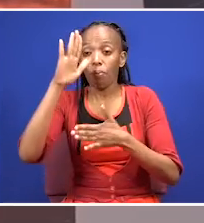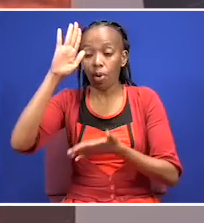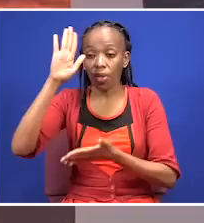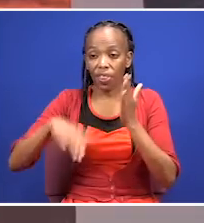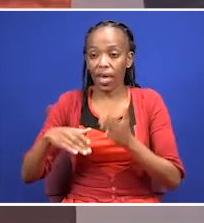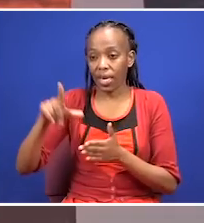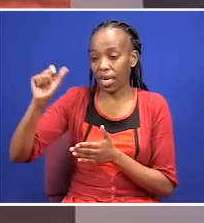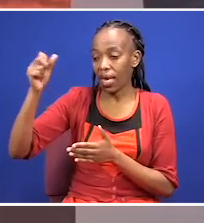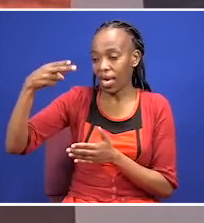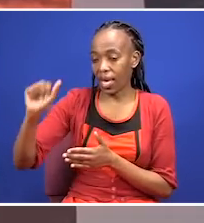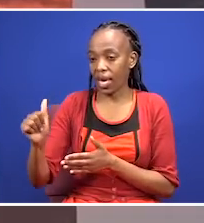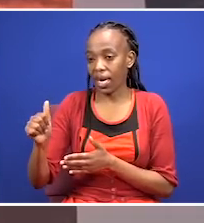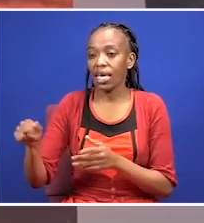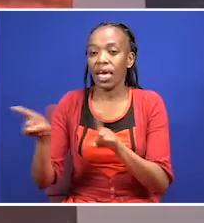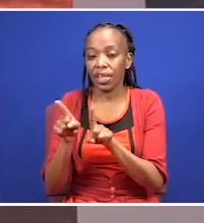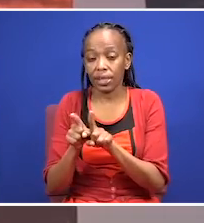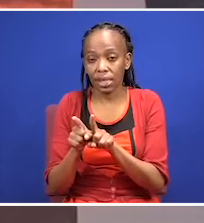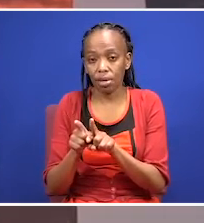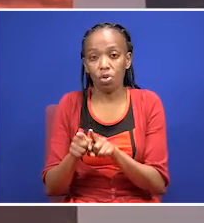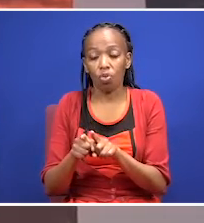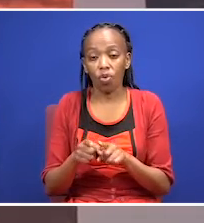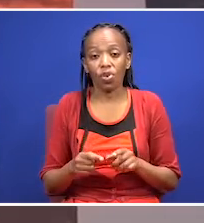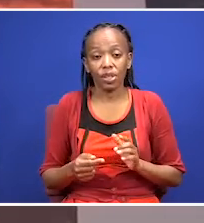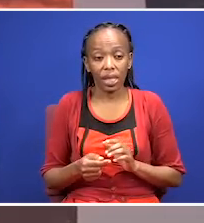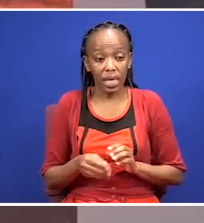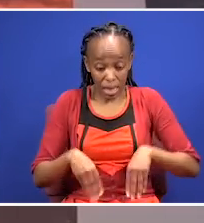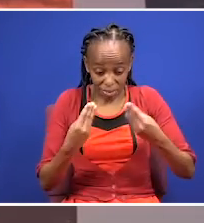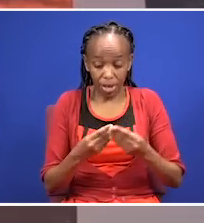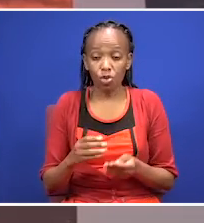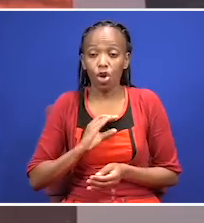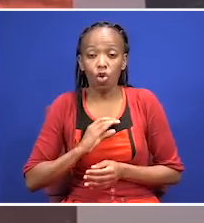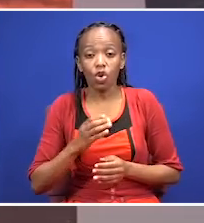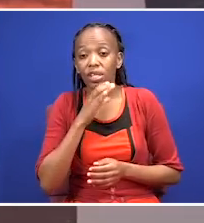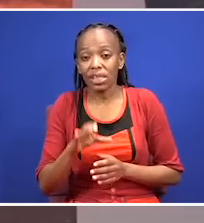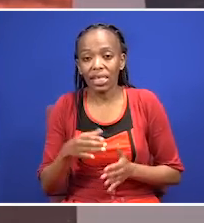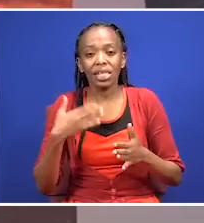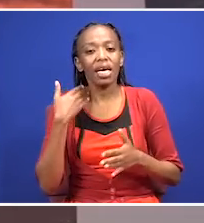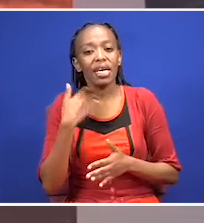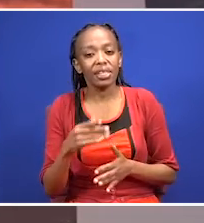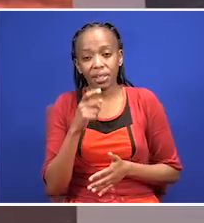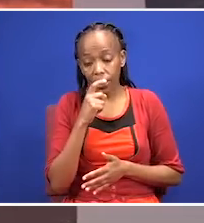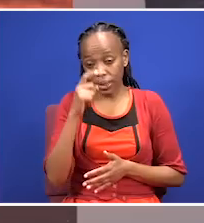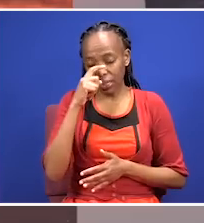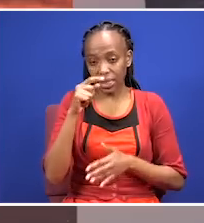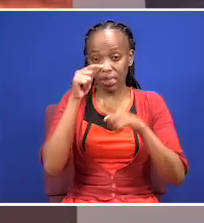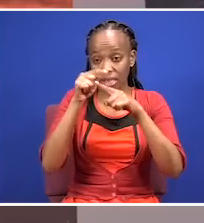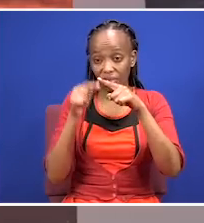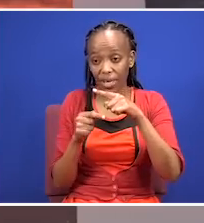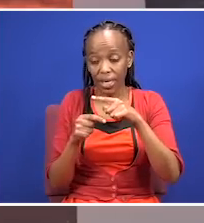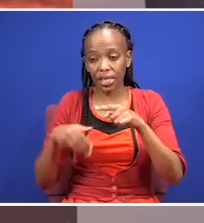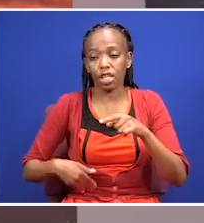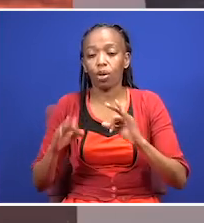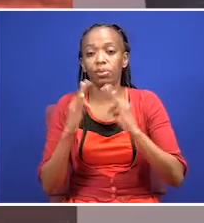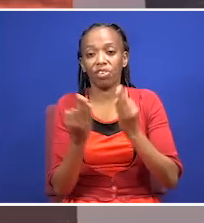the other wife and the same was extended to his own sons hatred and jealousy divided jacob's